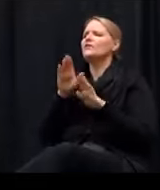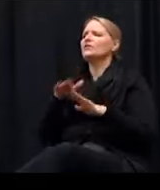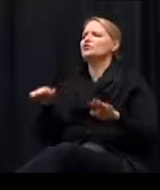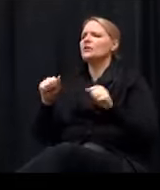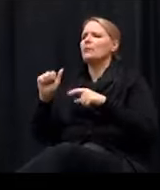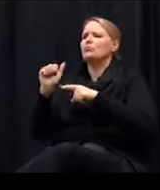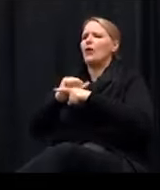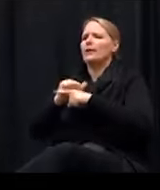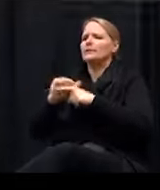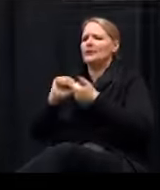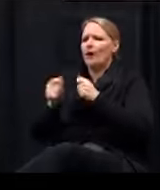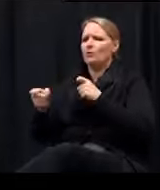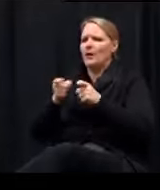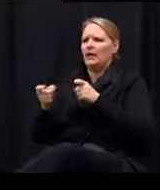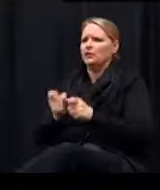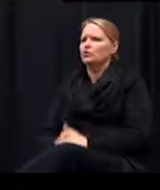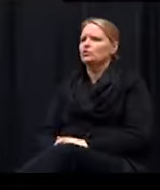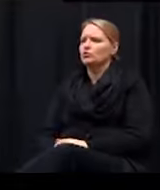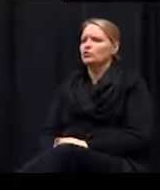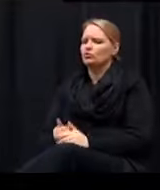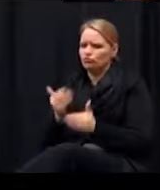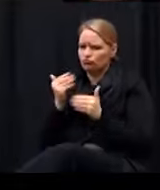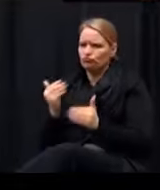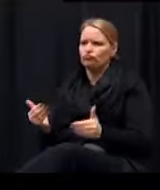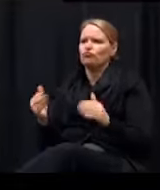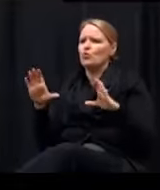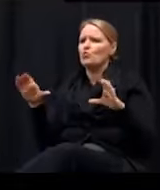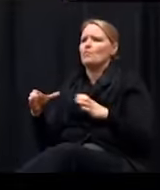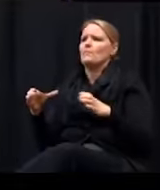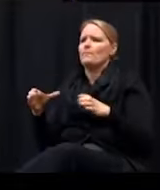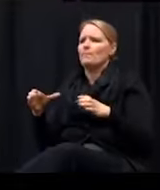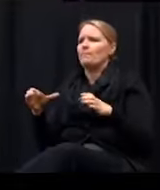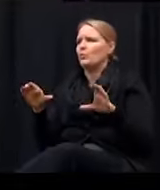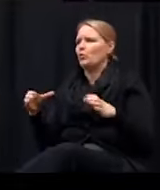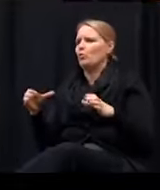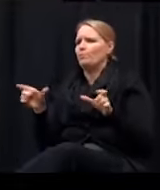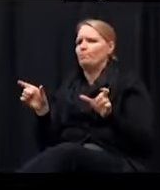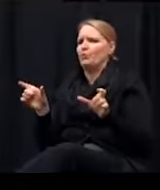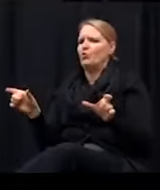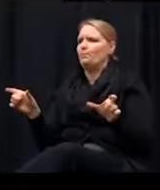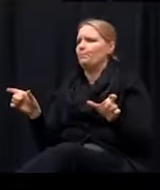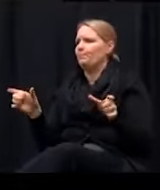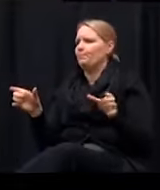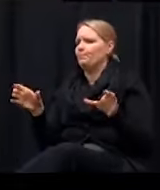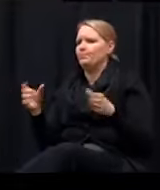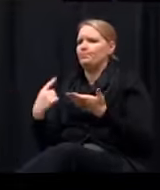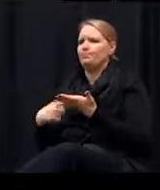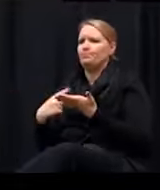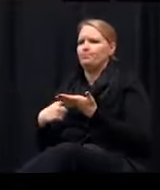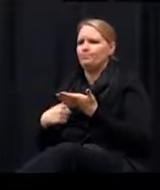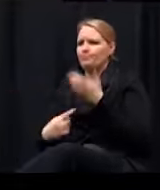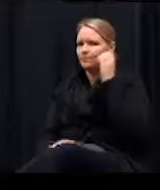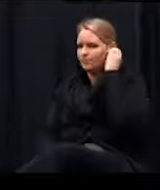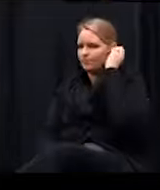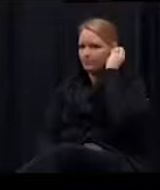practice strategies to manage emotions? So go back into your little groups, discuss, and come back.